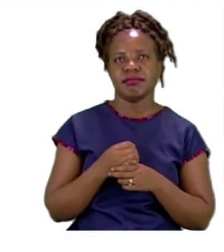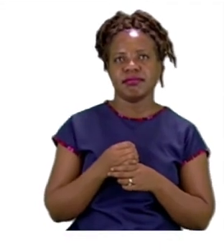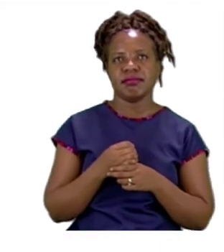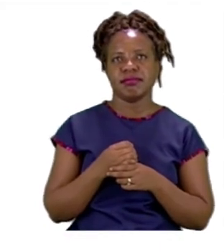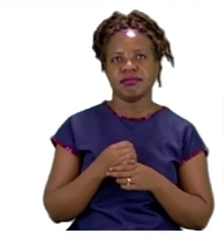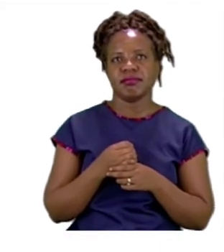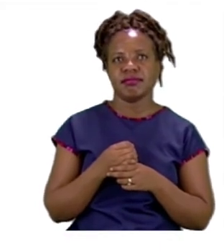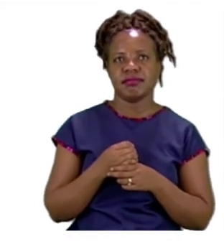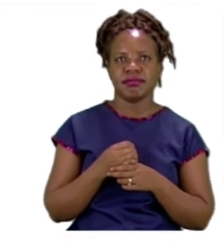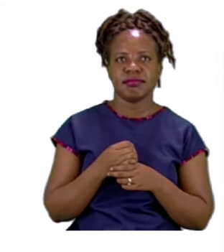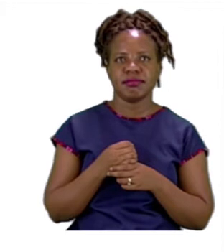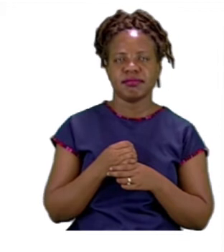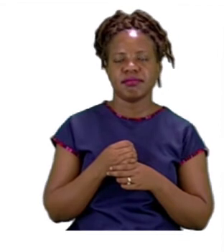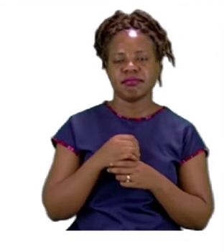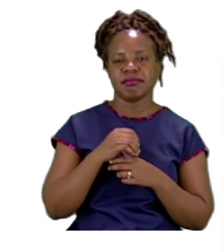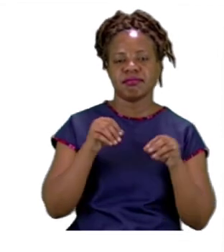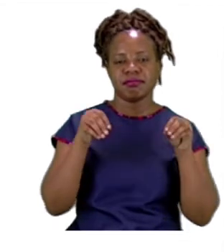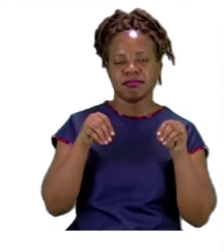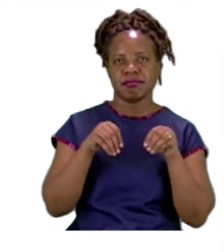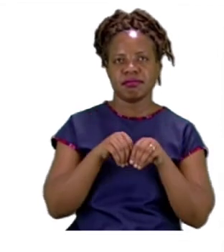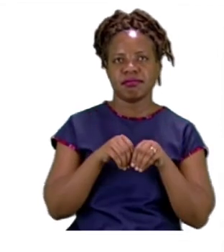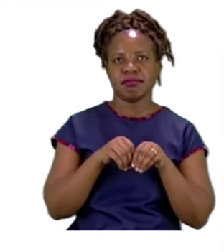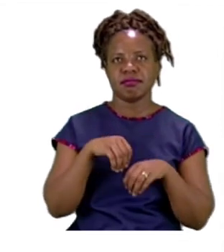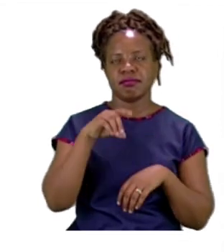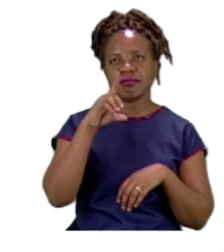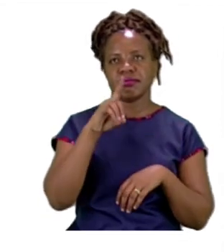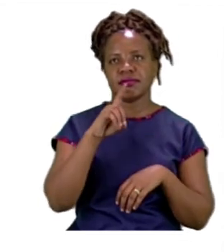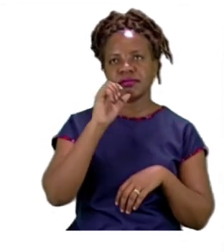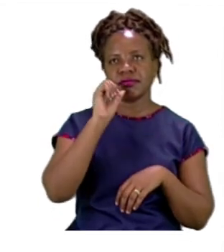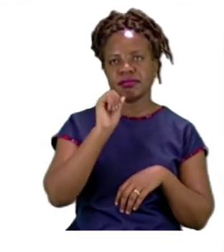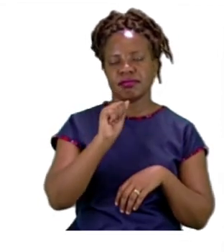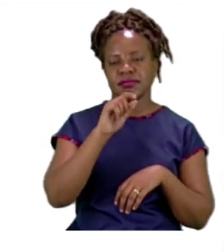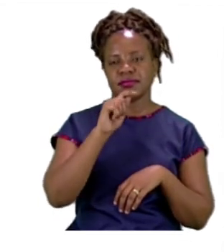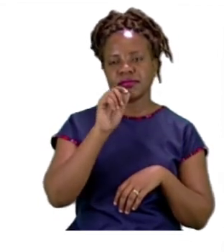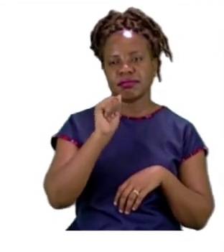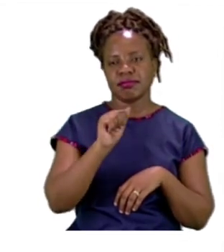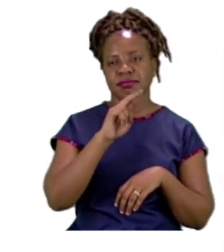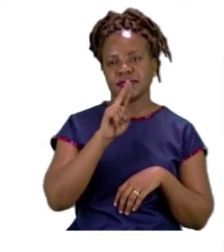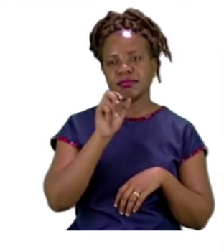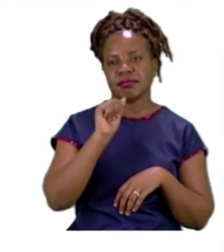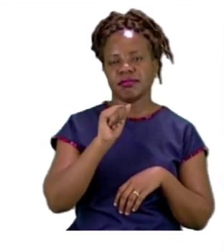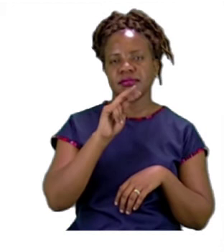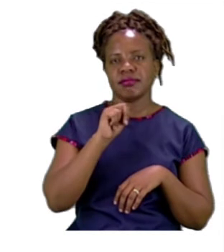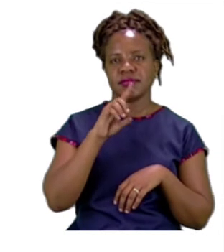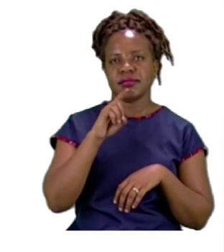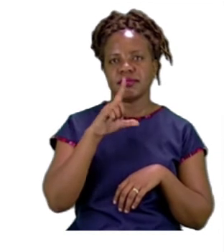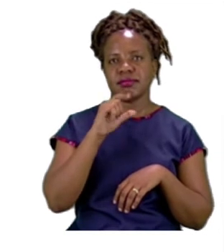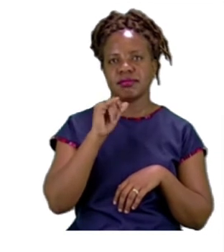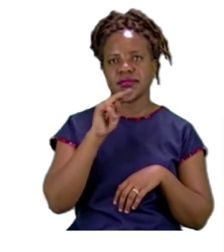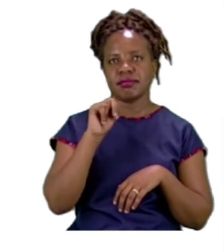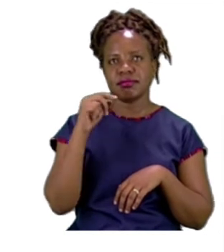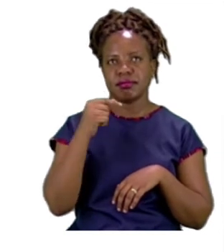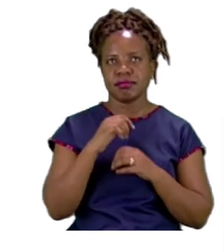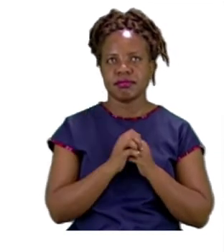some data handling. Now, a pie shop sells a range of different pies. That is what we